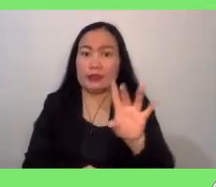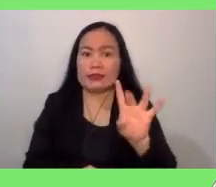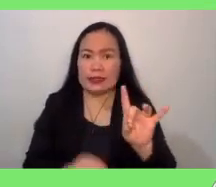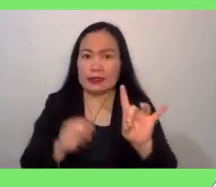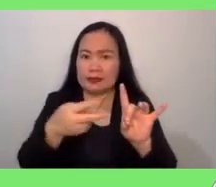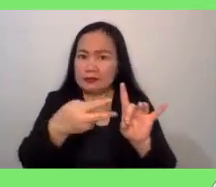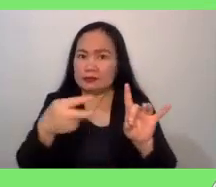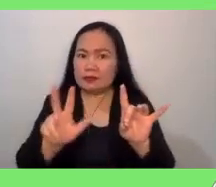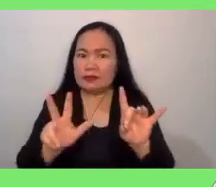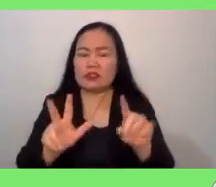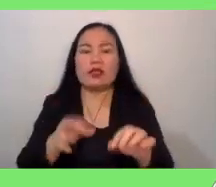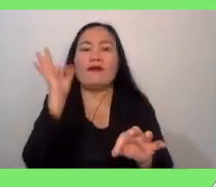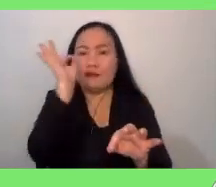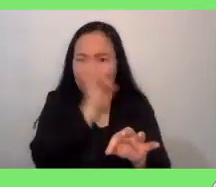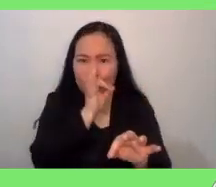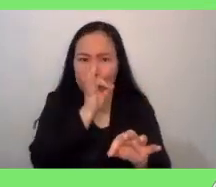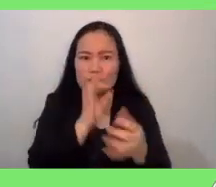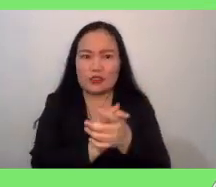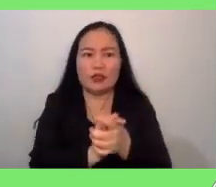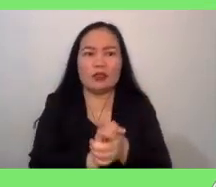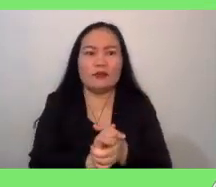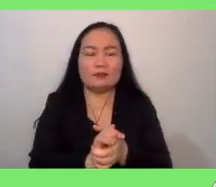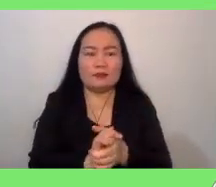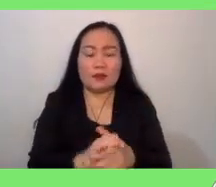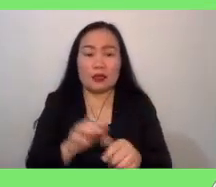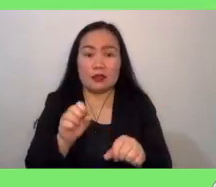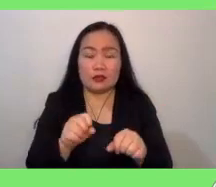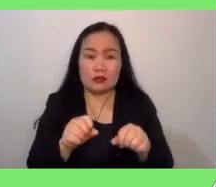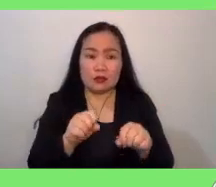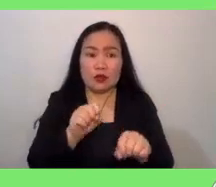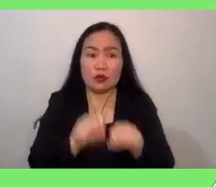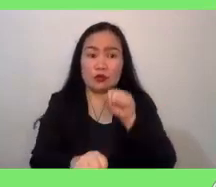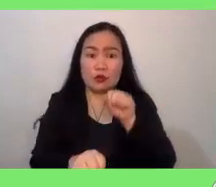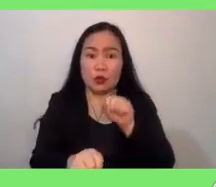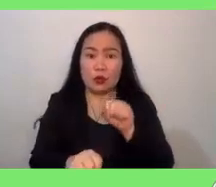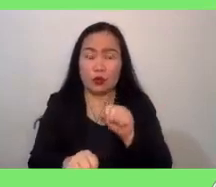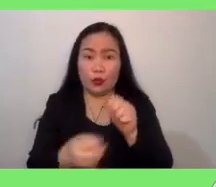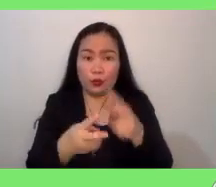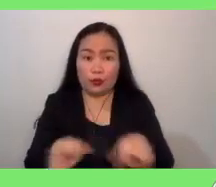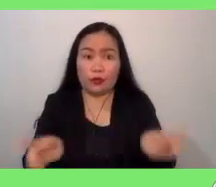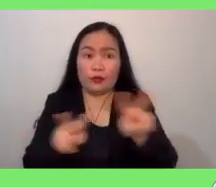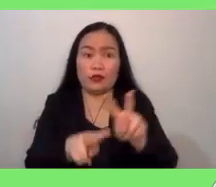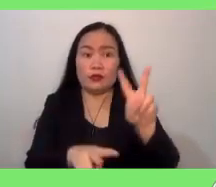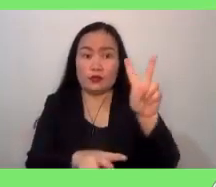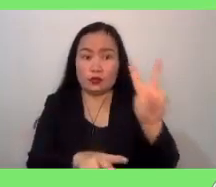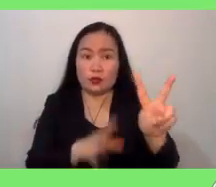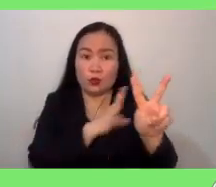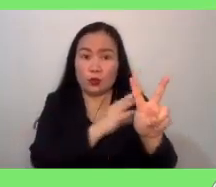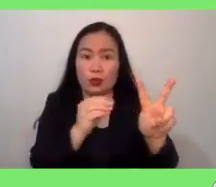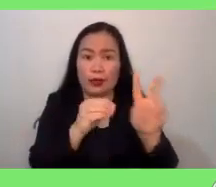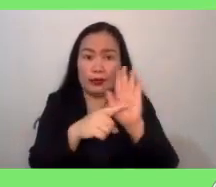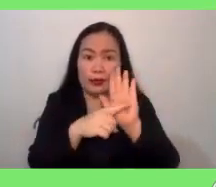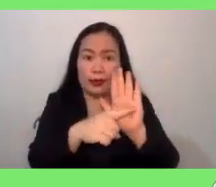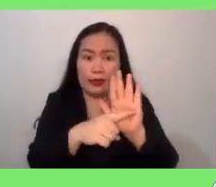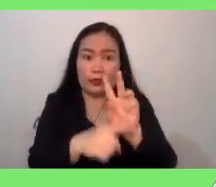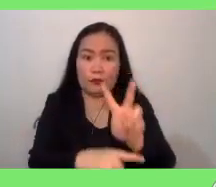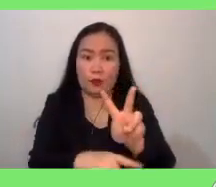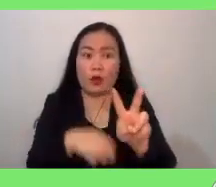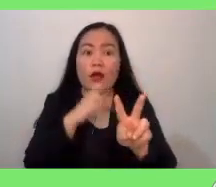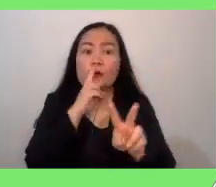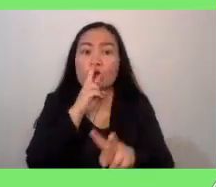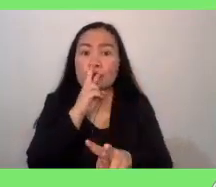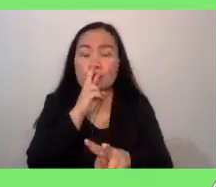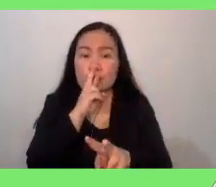8 is equal to 3. So, this is false. Now, the values 2 and negative 2 are solutions or roots of